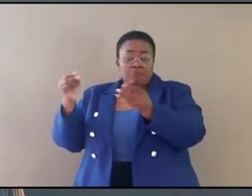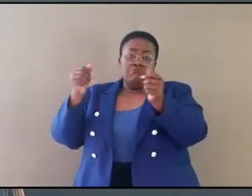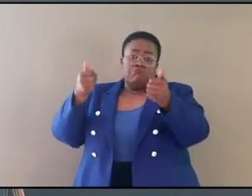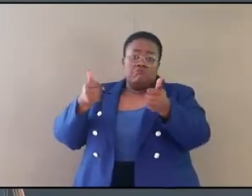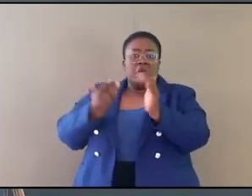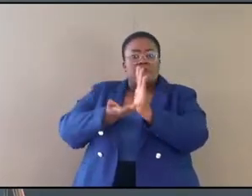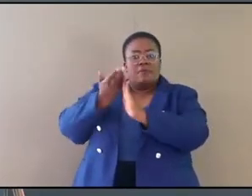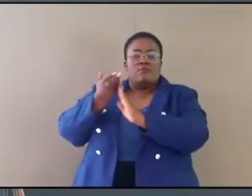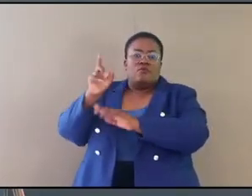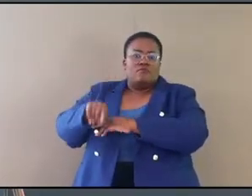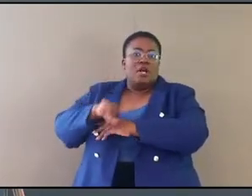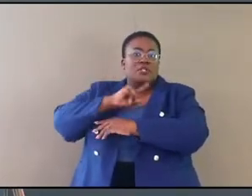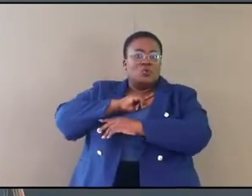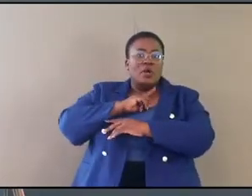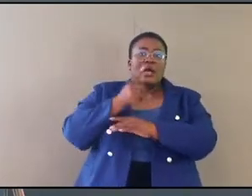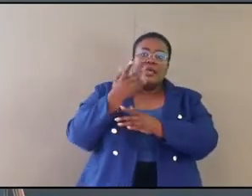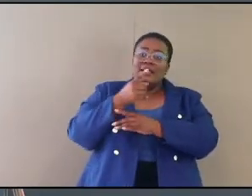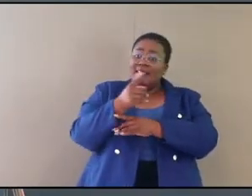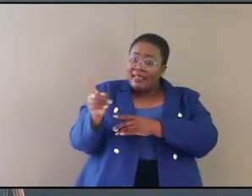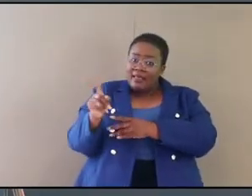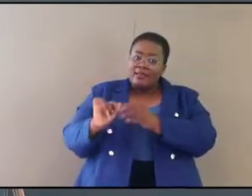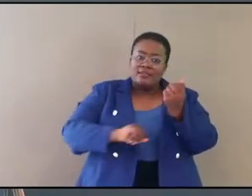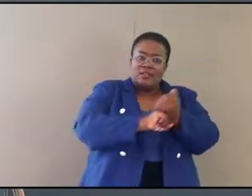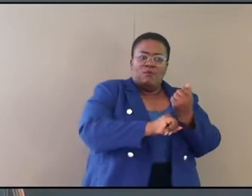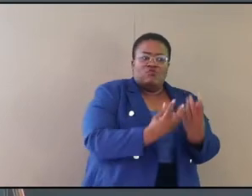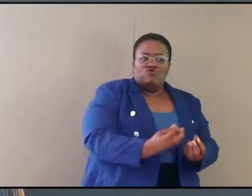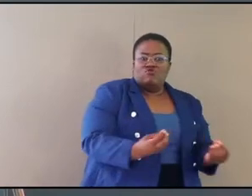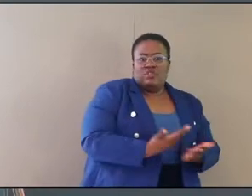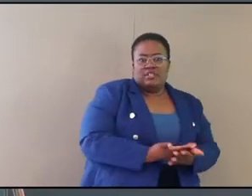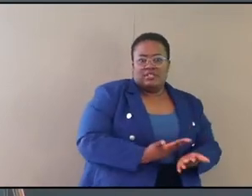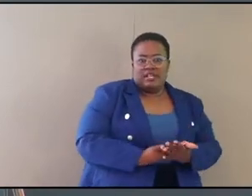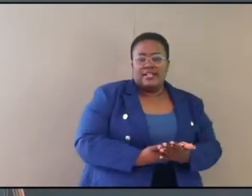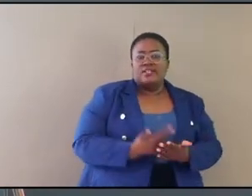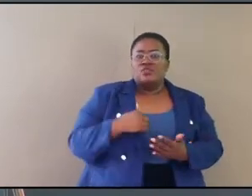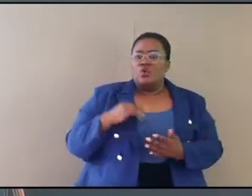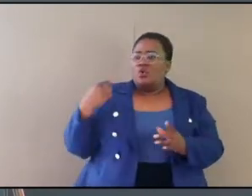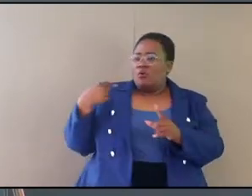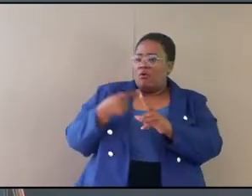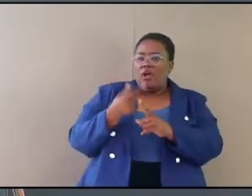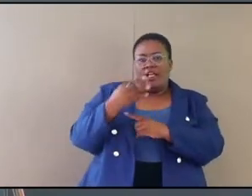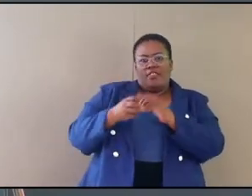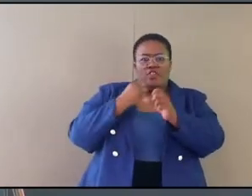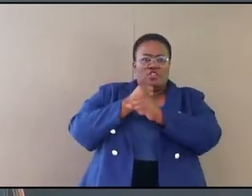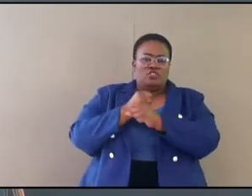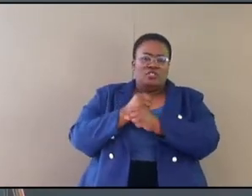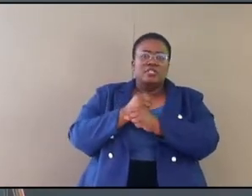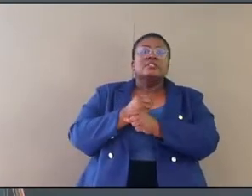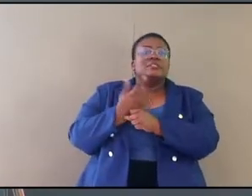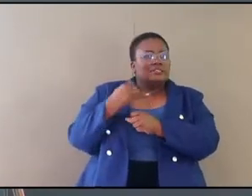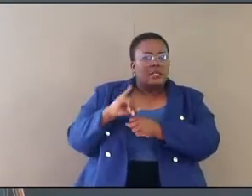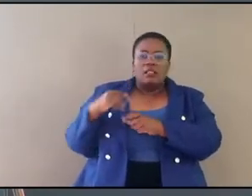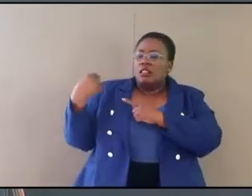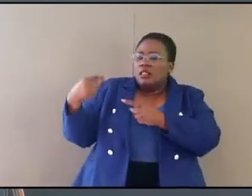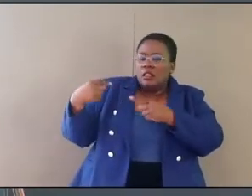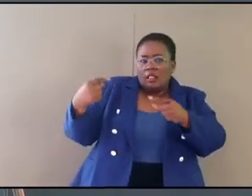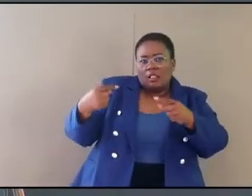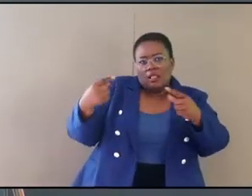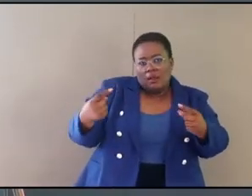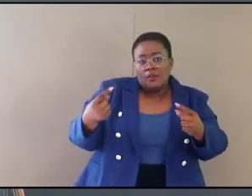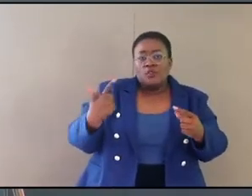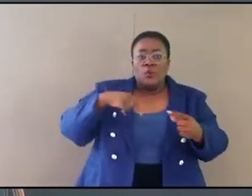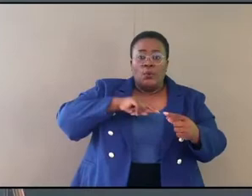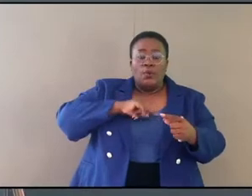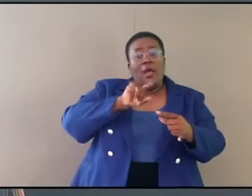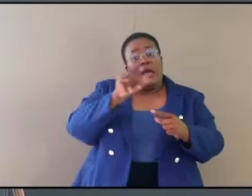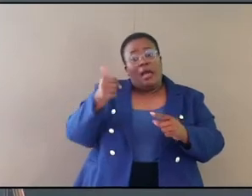children. This is a very tough call. We've been at it for the past 30 years. We are still struggling with it. So we need to do a lot of